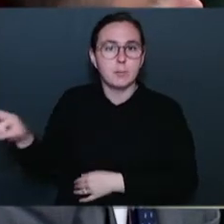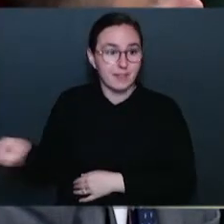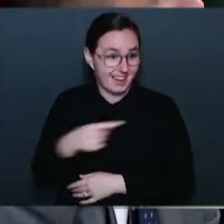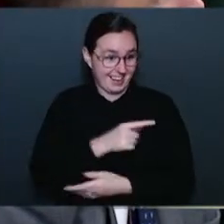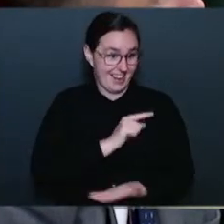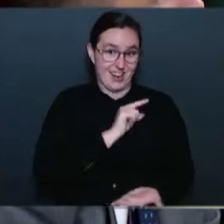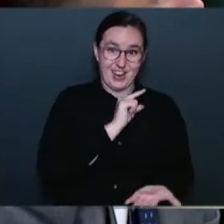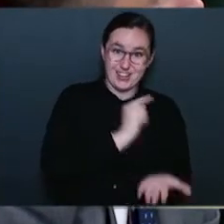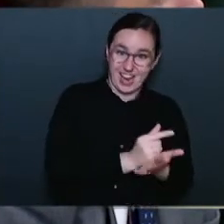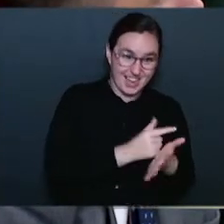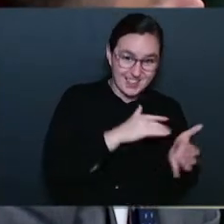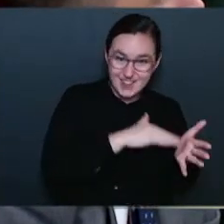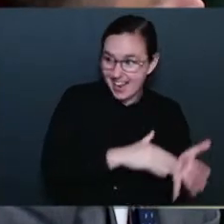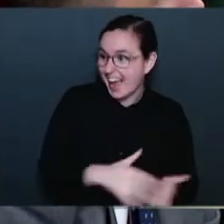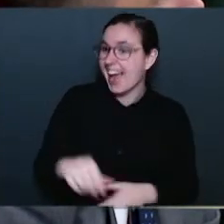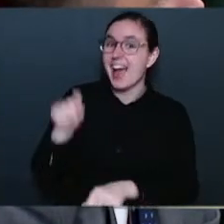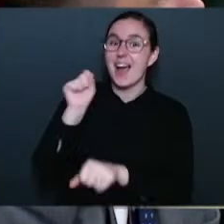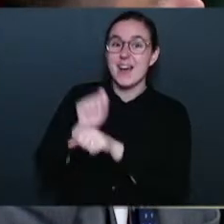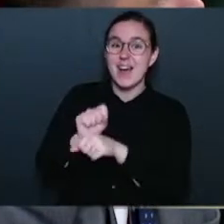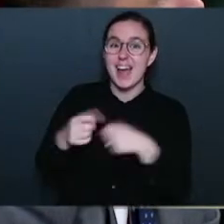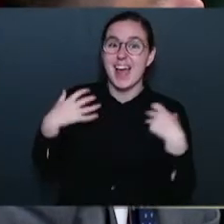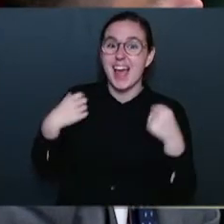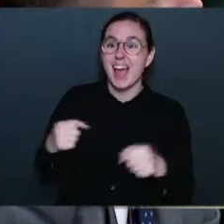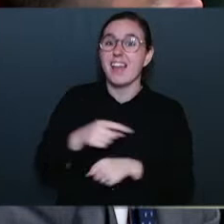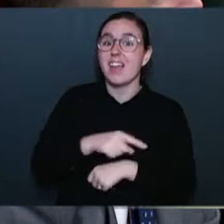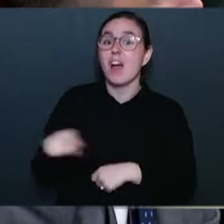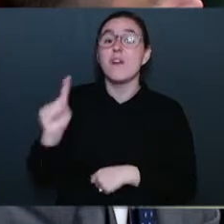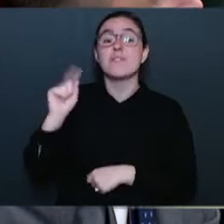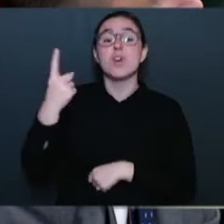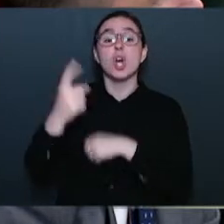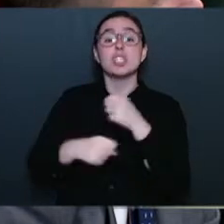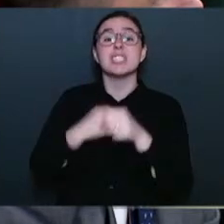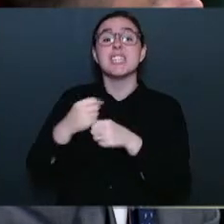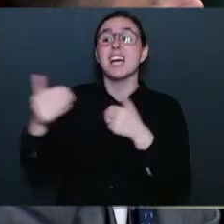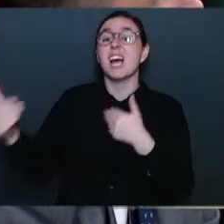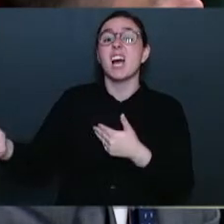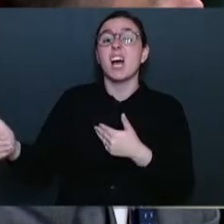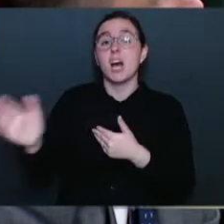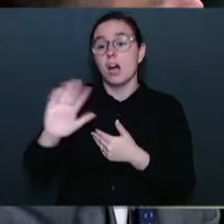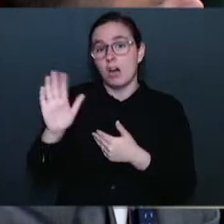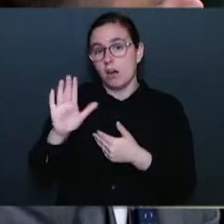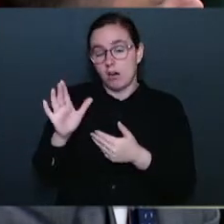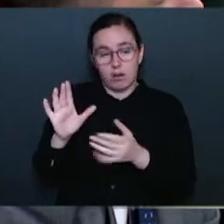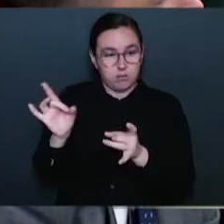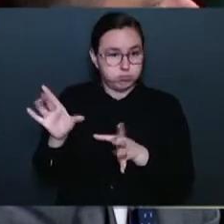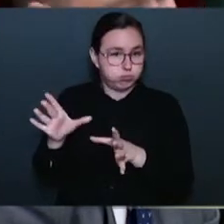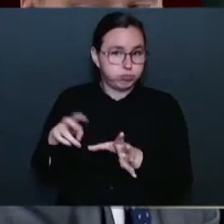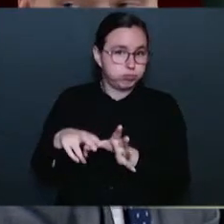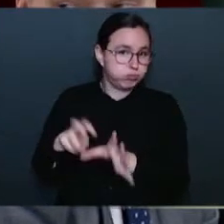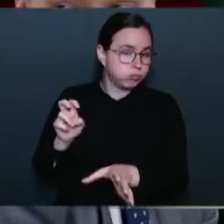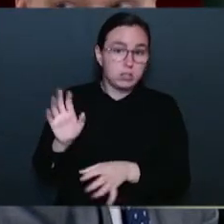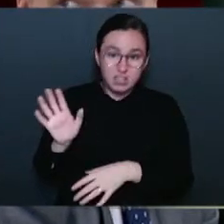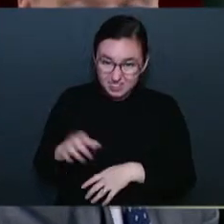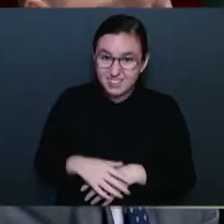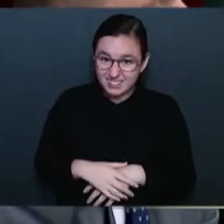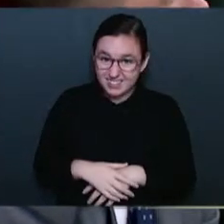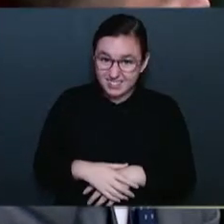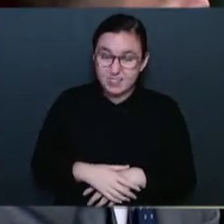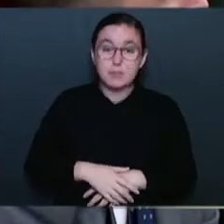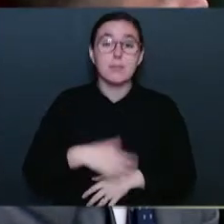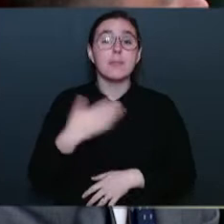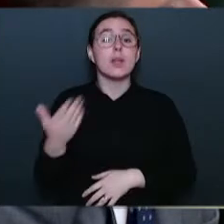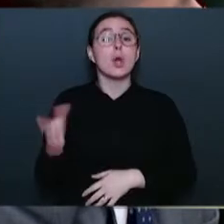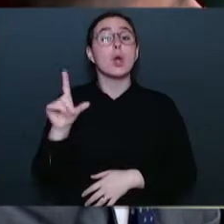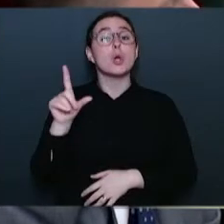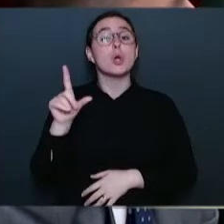staff vacancies are through the roof the representatives of more than a hundred and twenty thousand Frontline health care workers asked for a meeting with the minister of Health